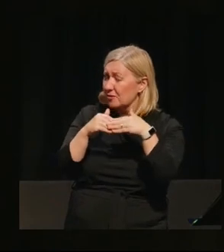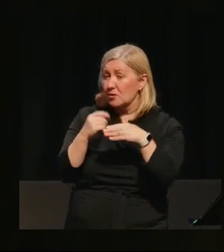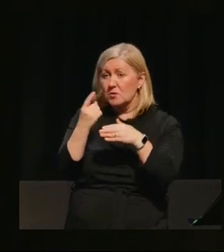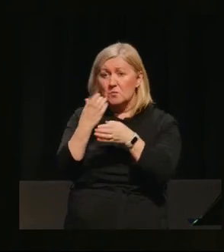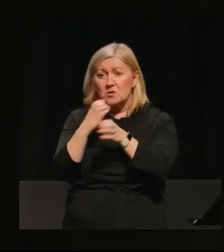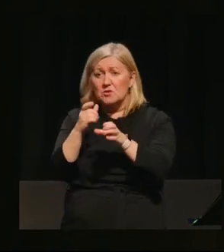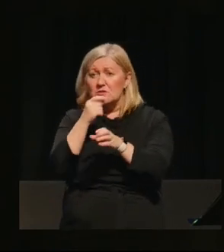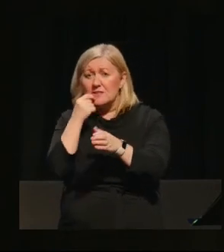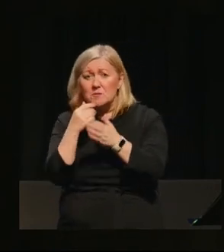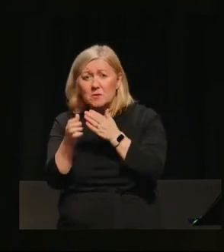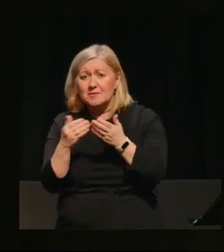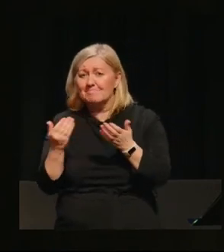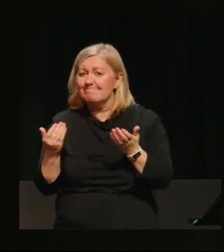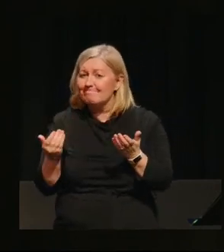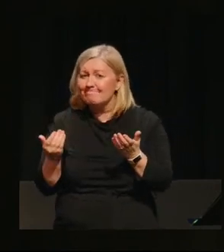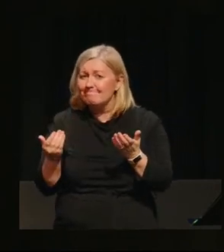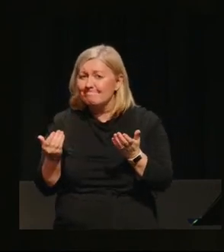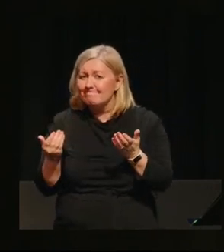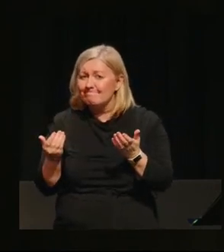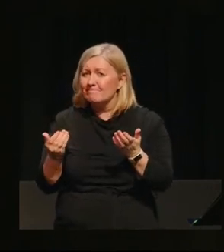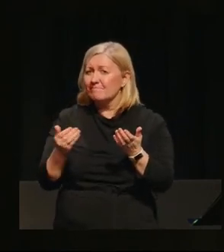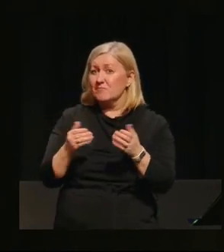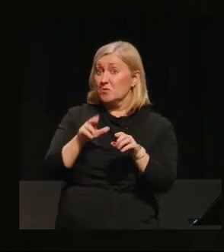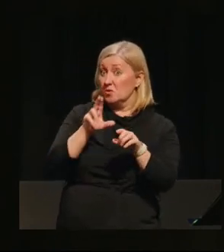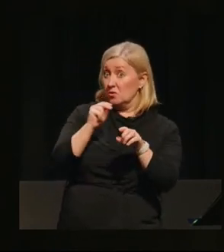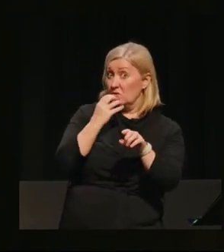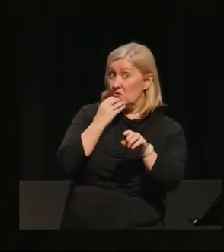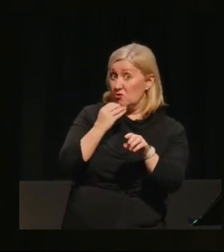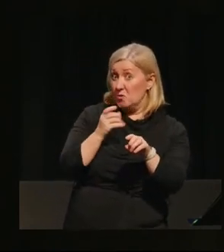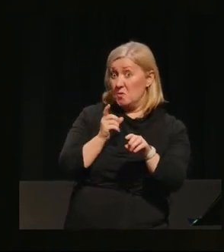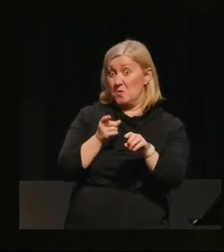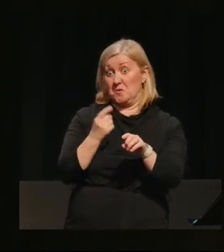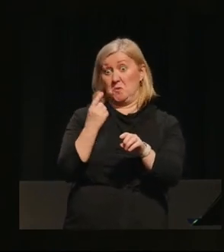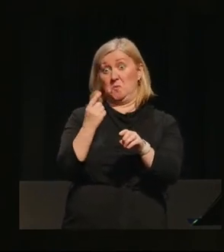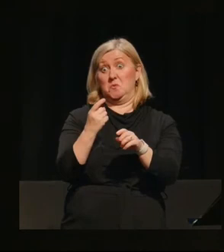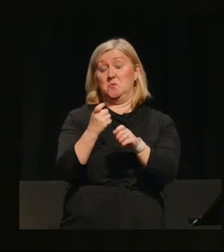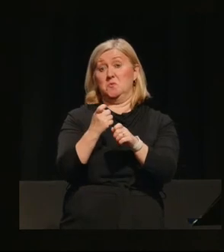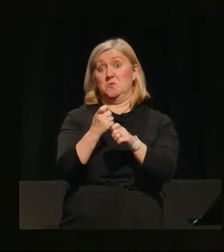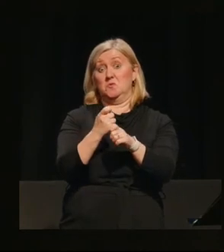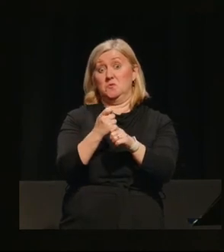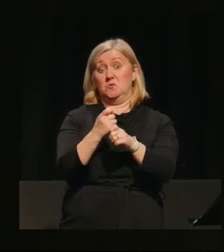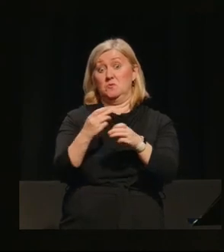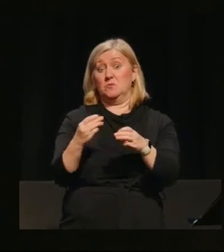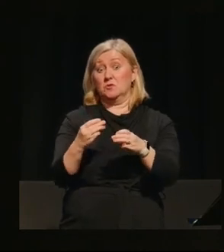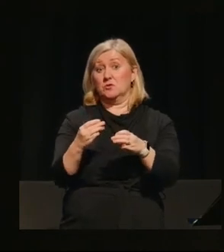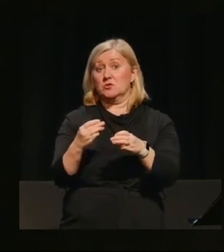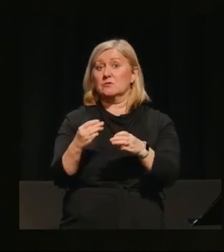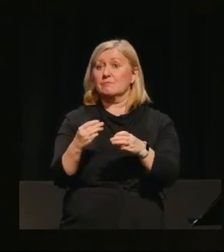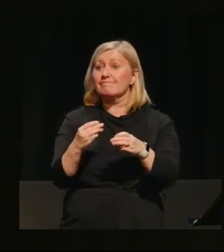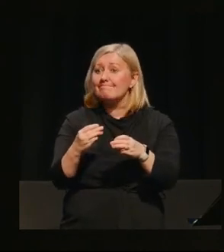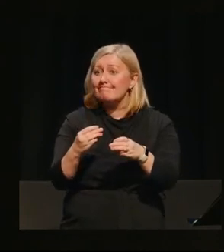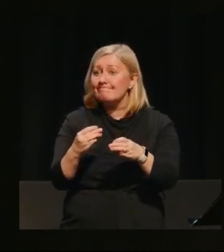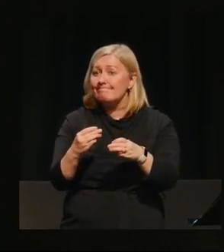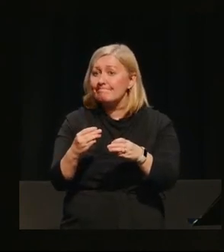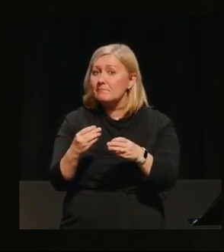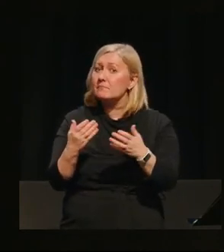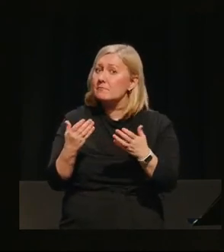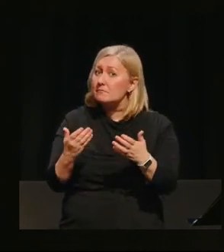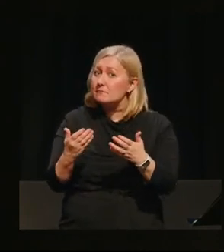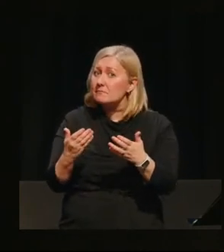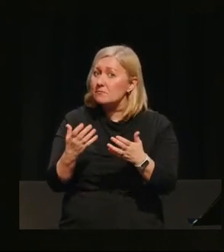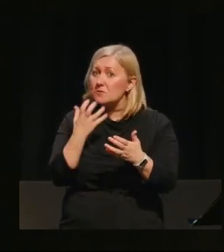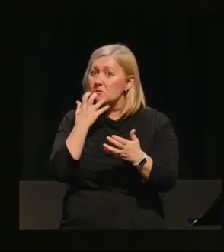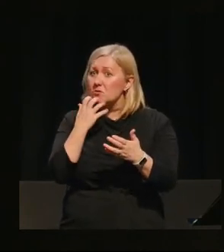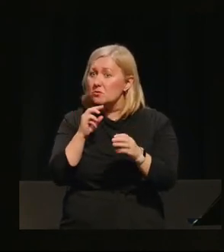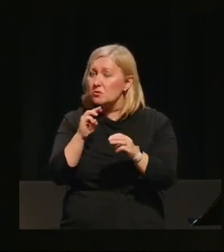even stated that no Jew is too many. With nowhere to turn,